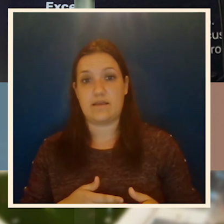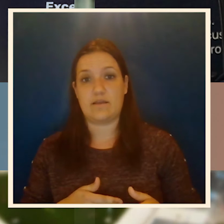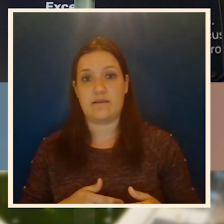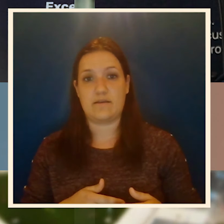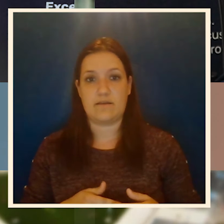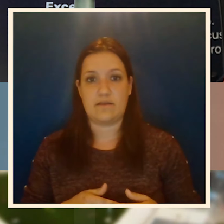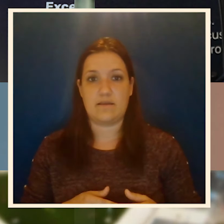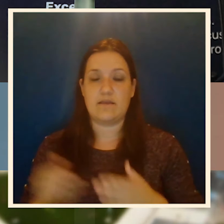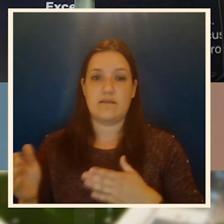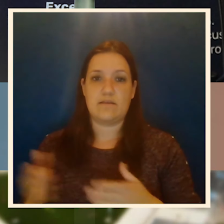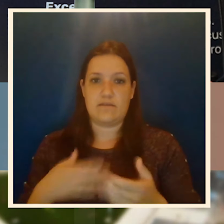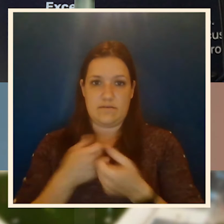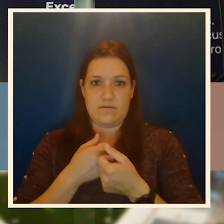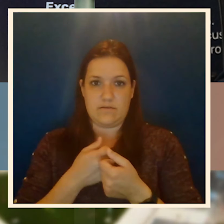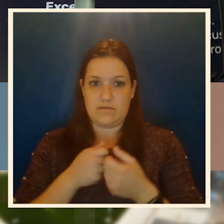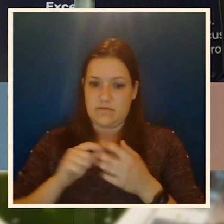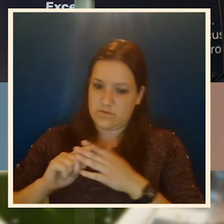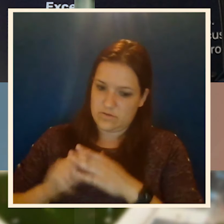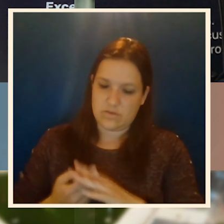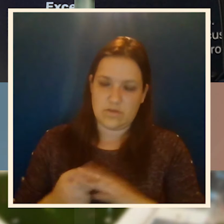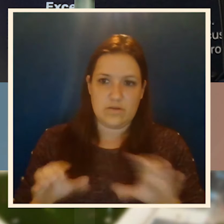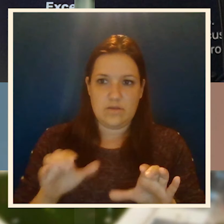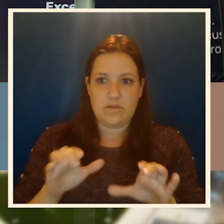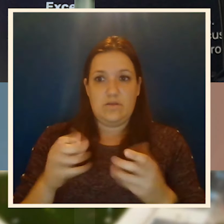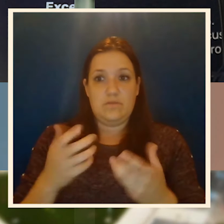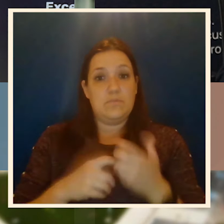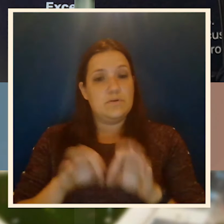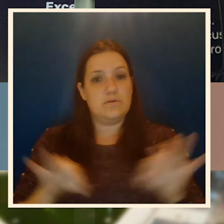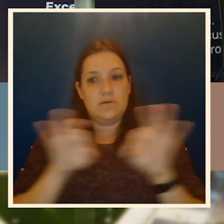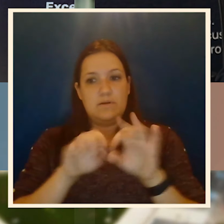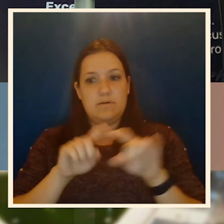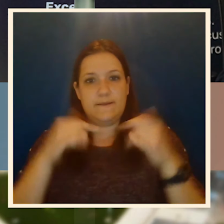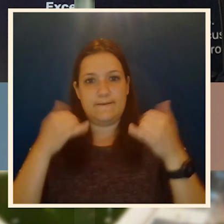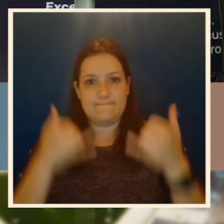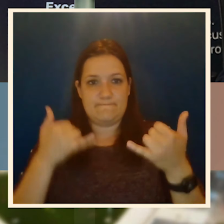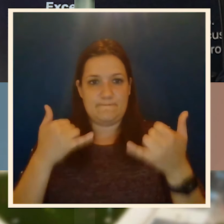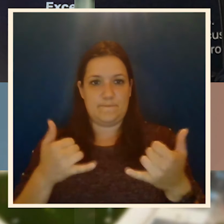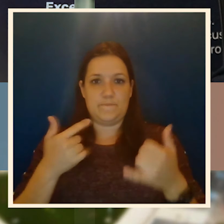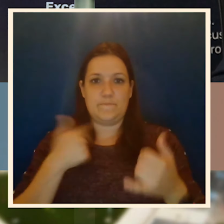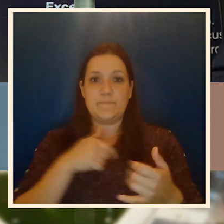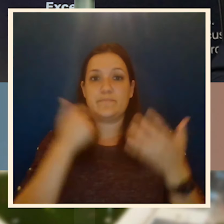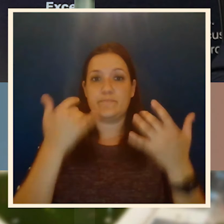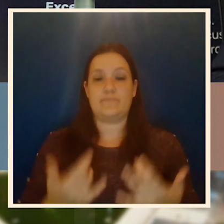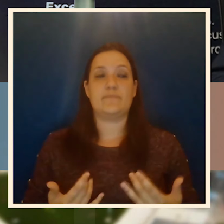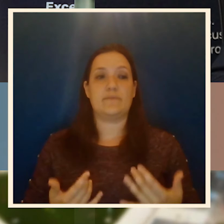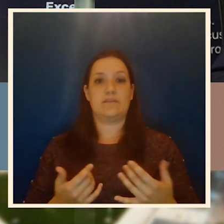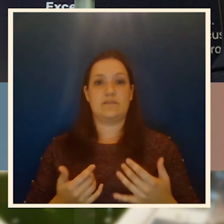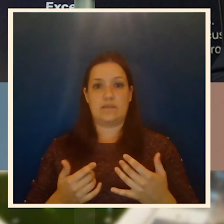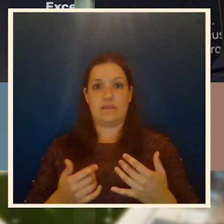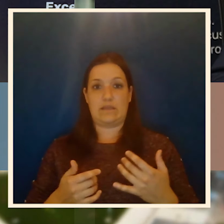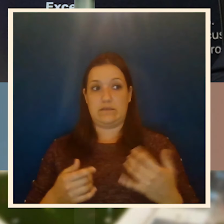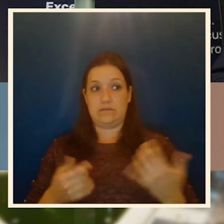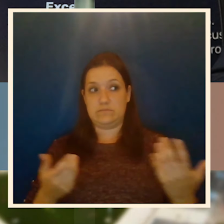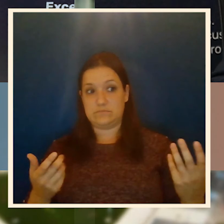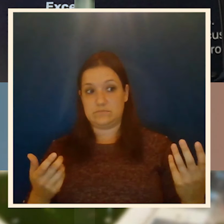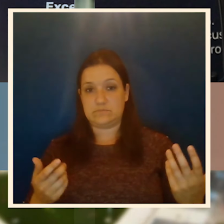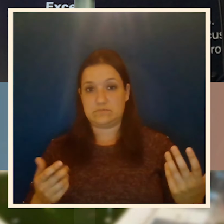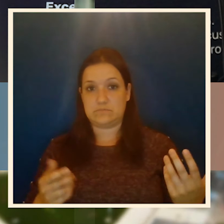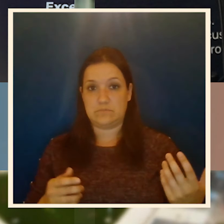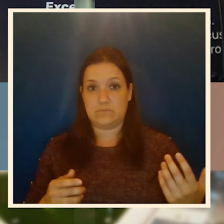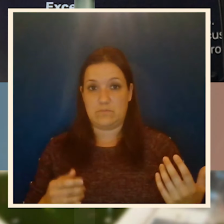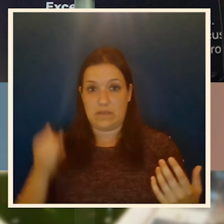Execution of that plan obviously is what's most critical, but mm-hmm. we're now at this point, we're waiting to hear back from